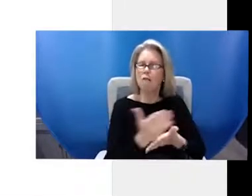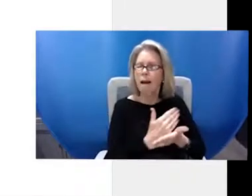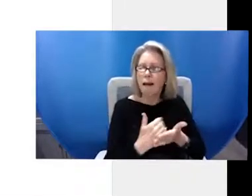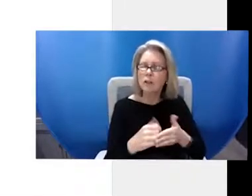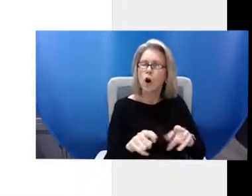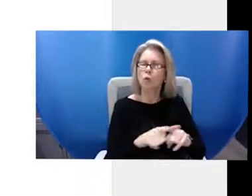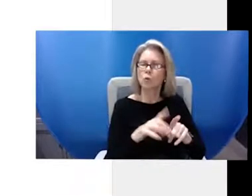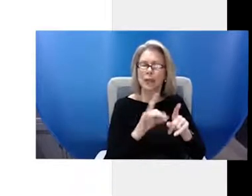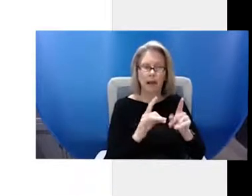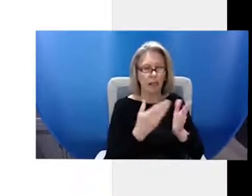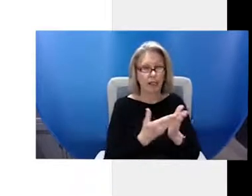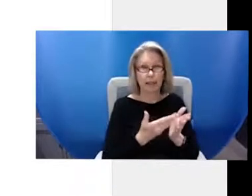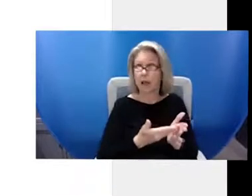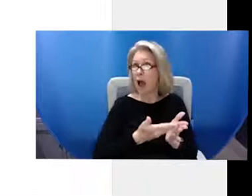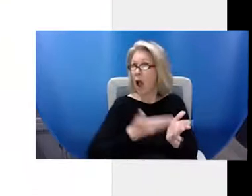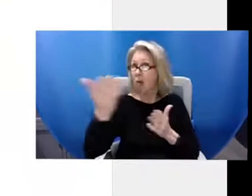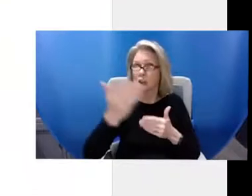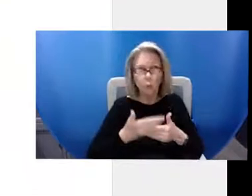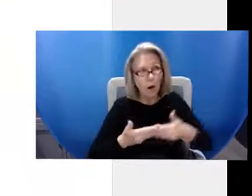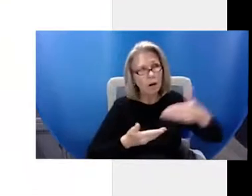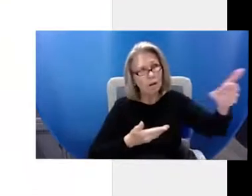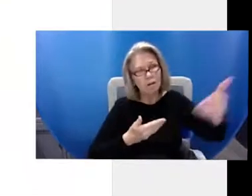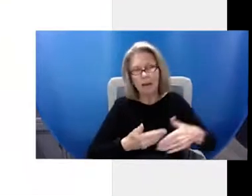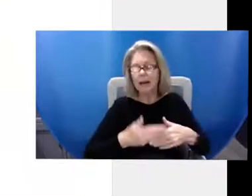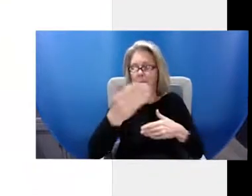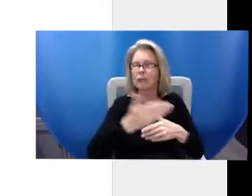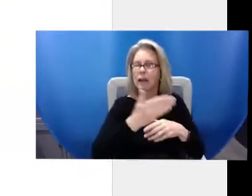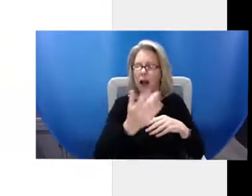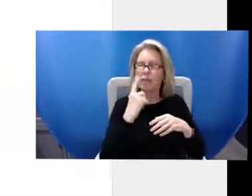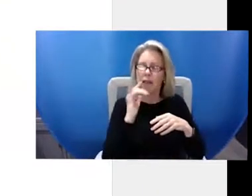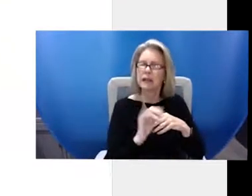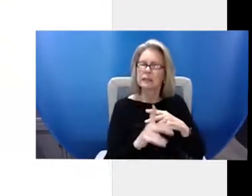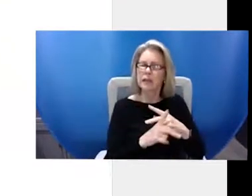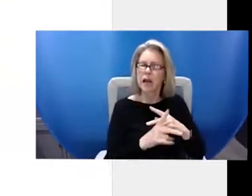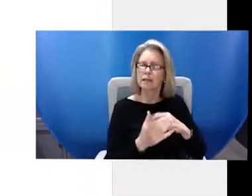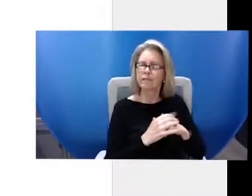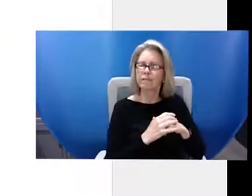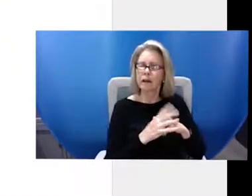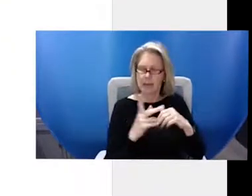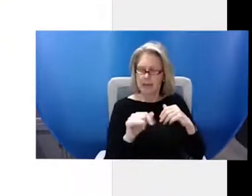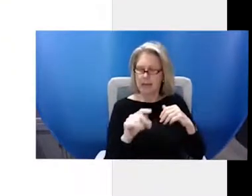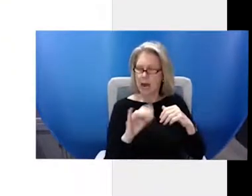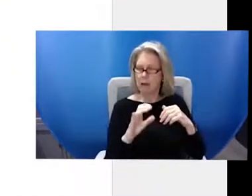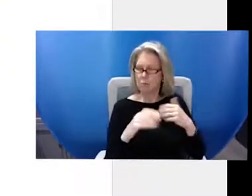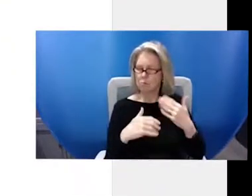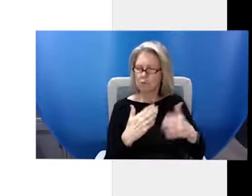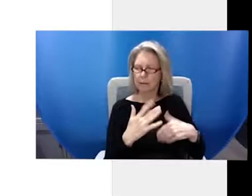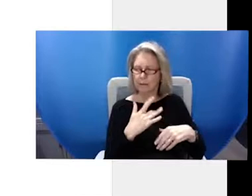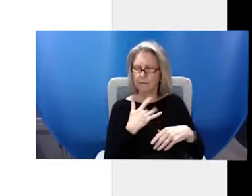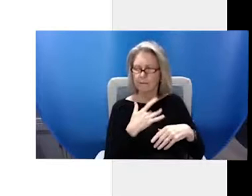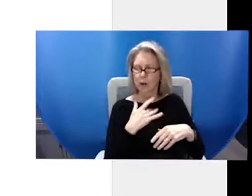collating, and also taking things elsewhere and bringing them elsewhere, displacing and bringing them. I think these are the kind of sort of like